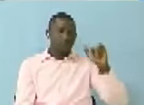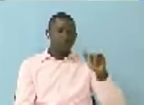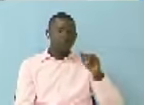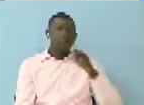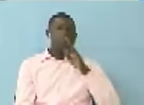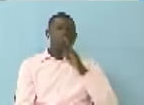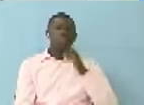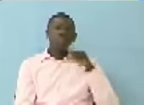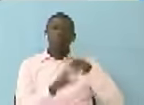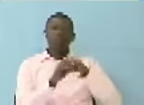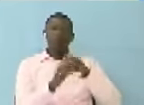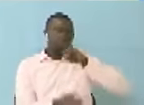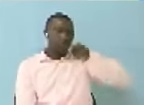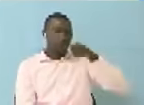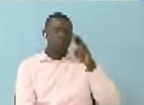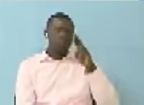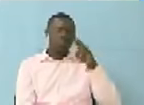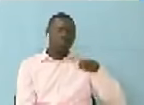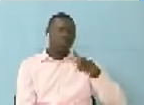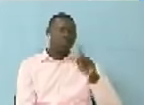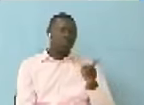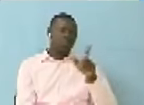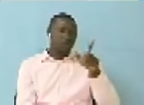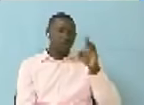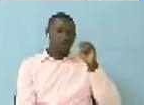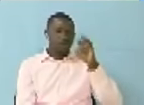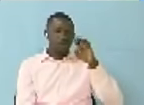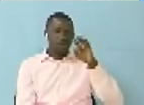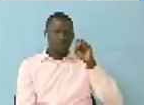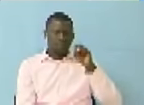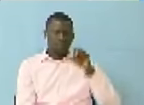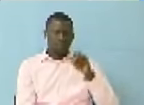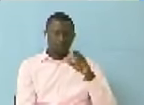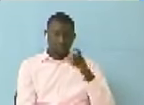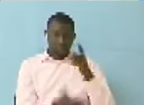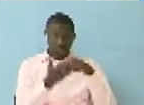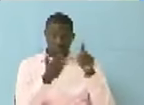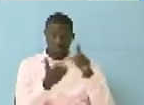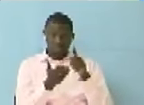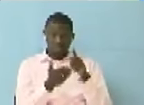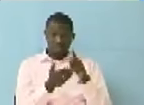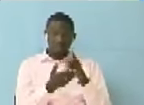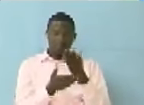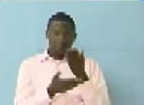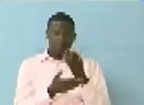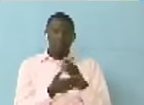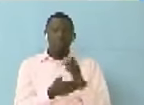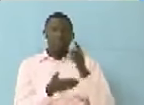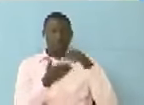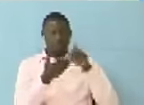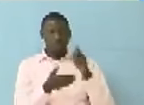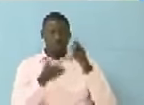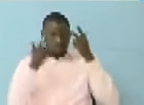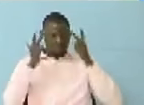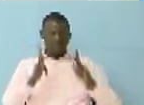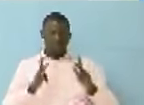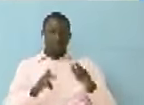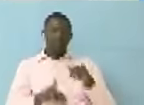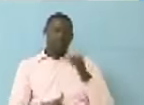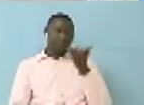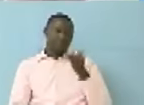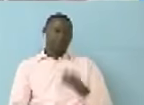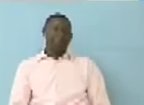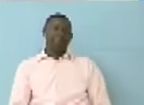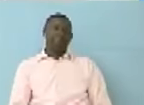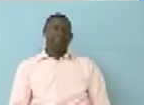Koli mu jungular le. That's as far as we've gone, correct? Anun tada wolta fold and tada fold temberaldo koli. Correct, Council. Tonyala, Council.